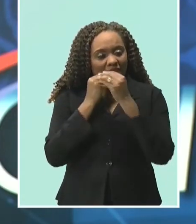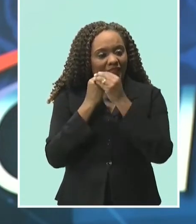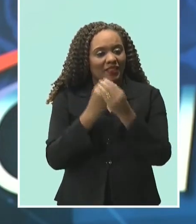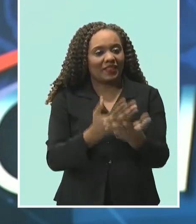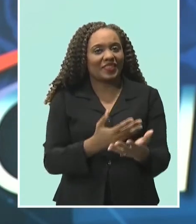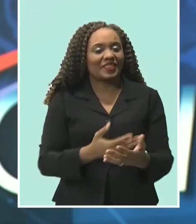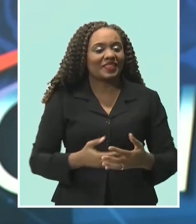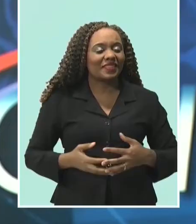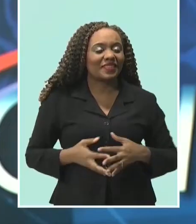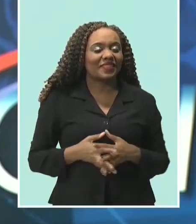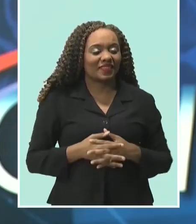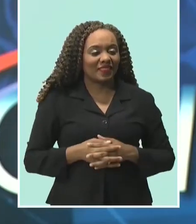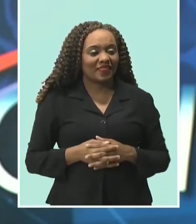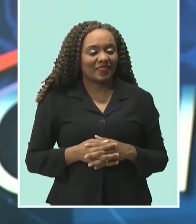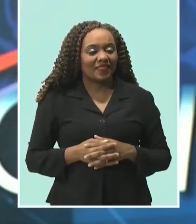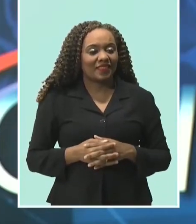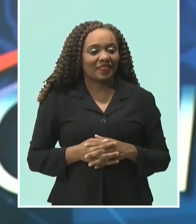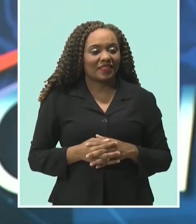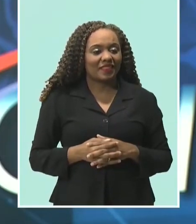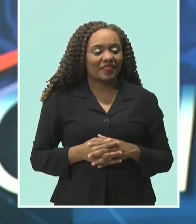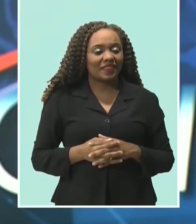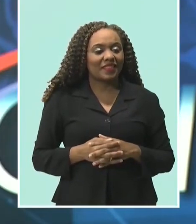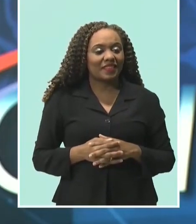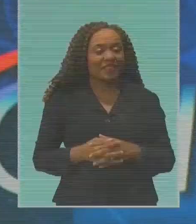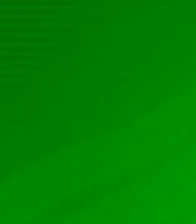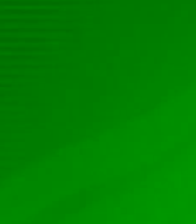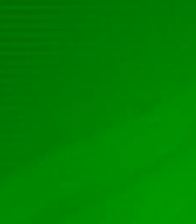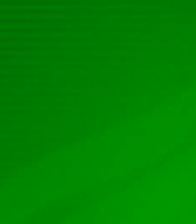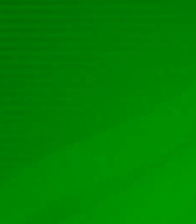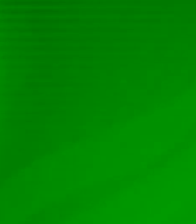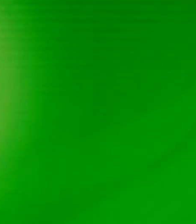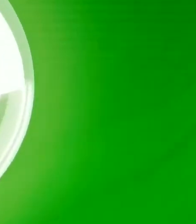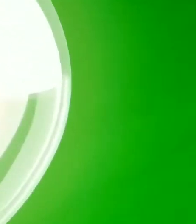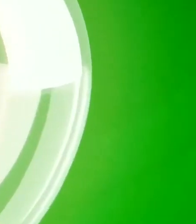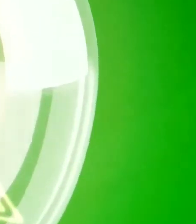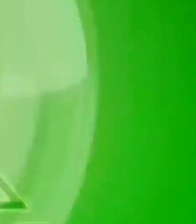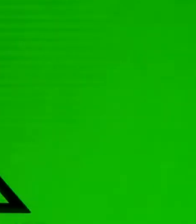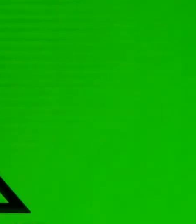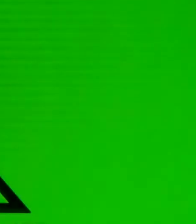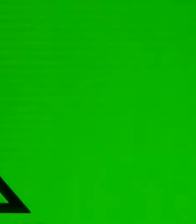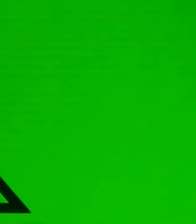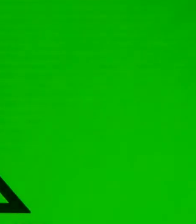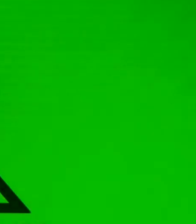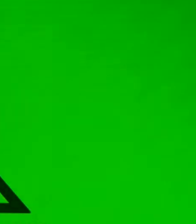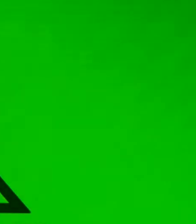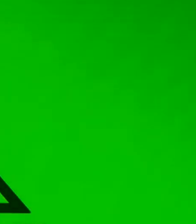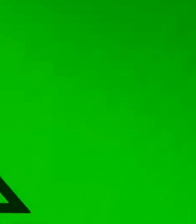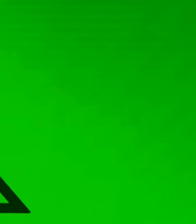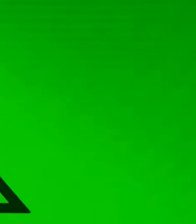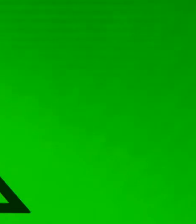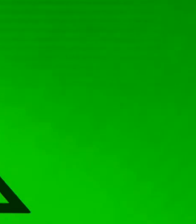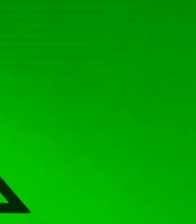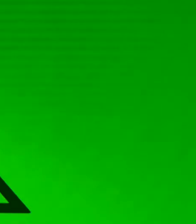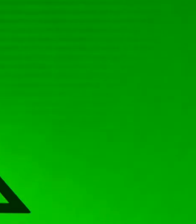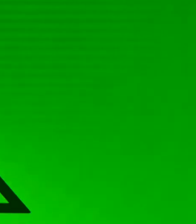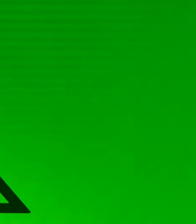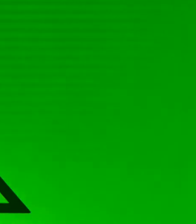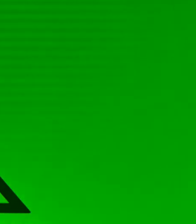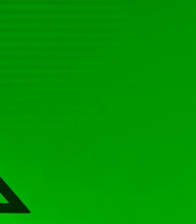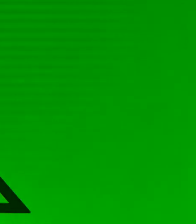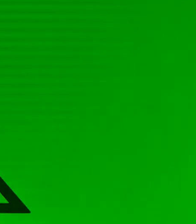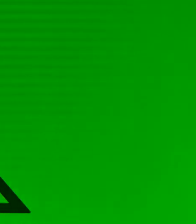tip from Cooperators General Insurance. This tip of the day is brought to you by Cooperators General Insurance Company